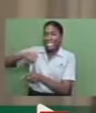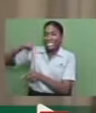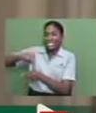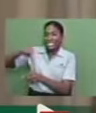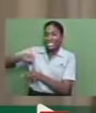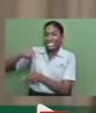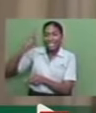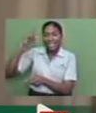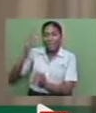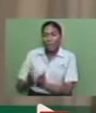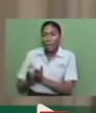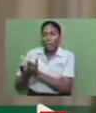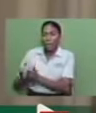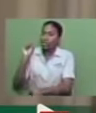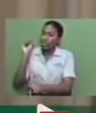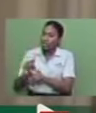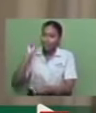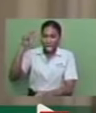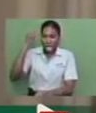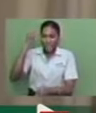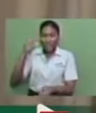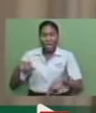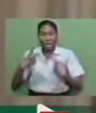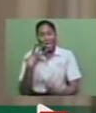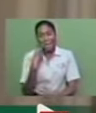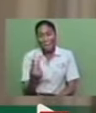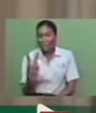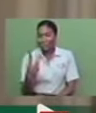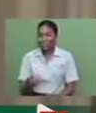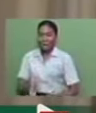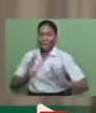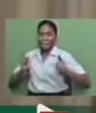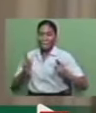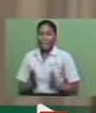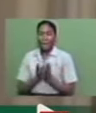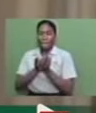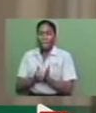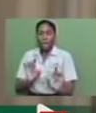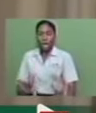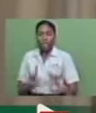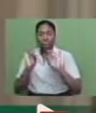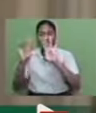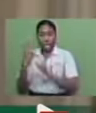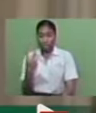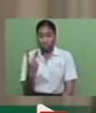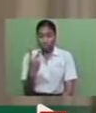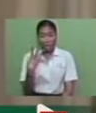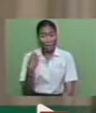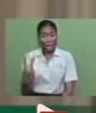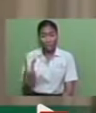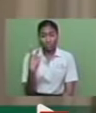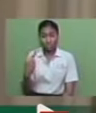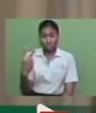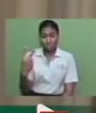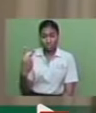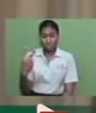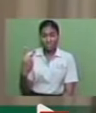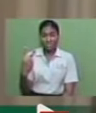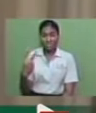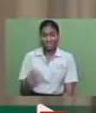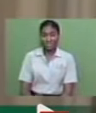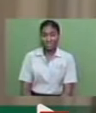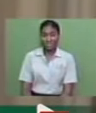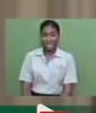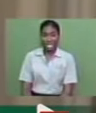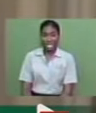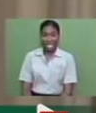Australia to buy this big boat. 2, not 1, 2. I hope you could get money for